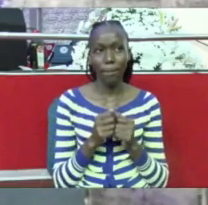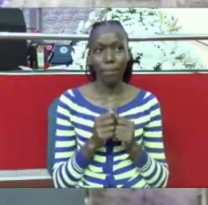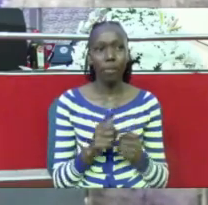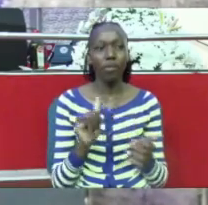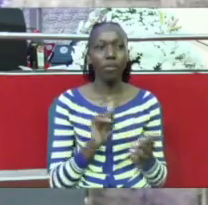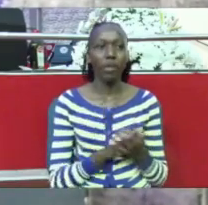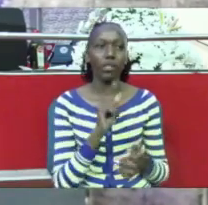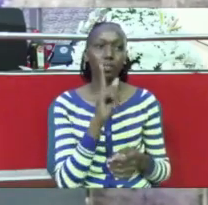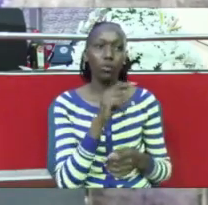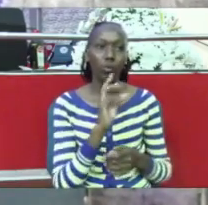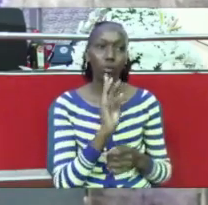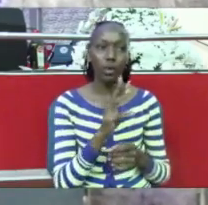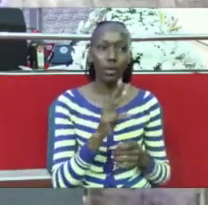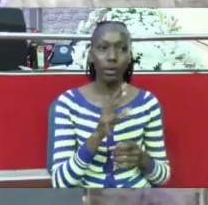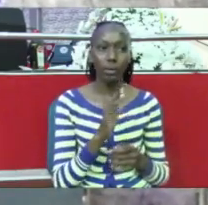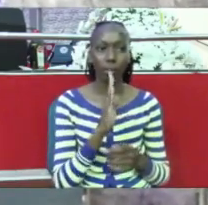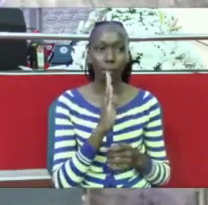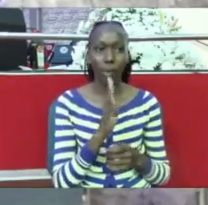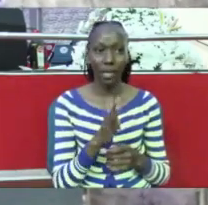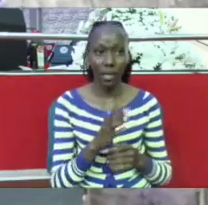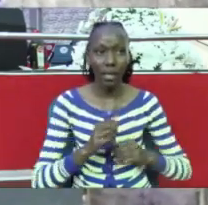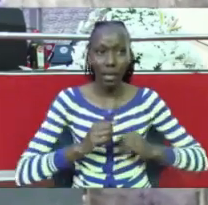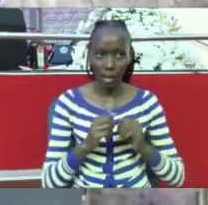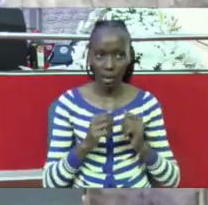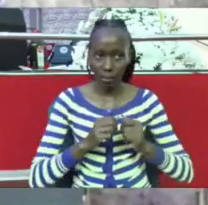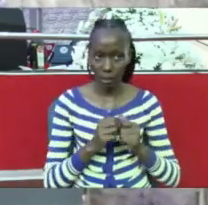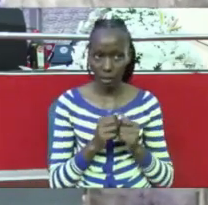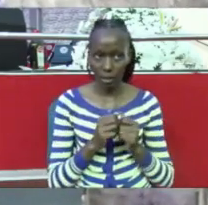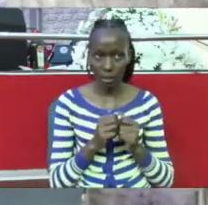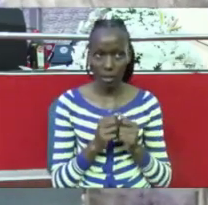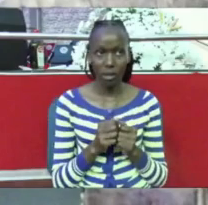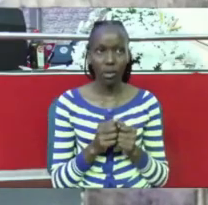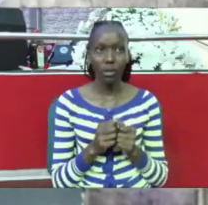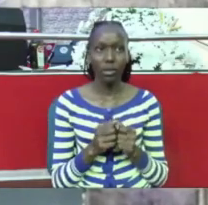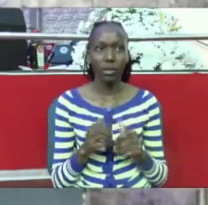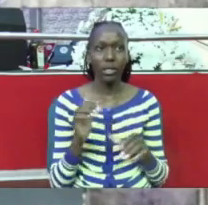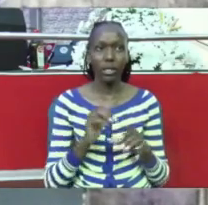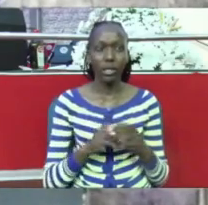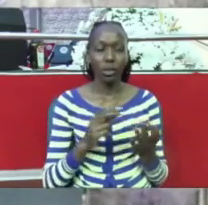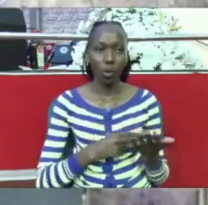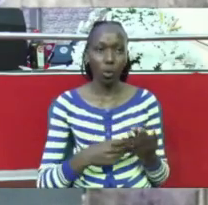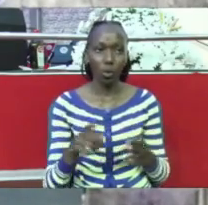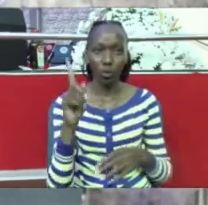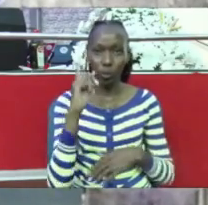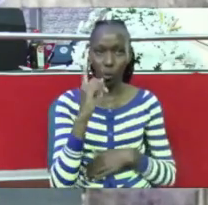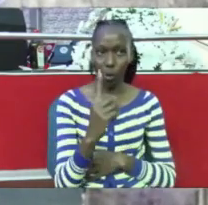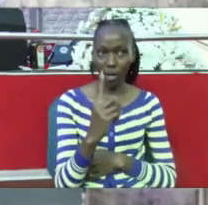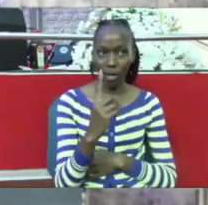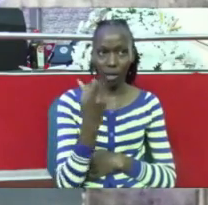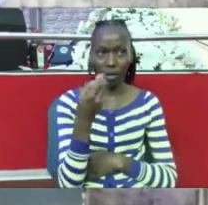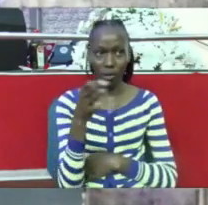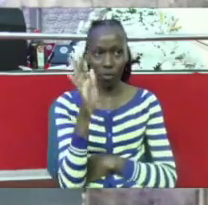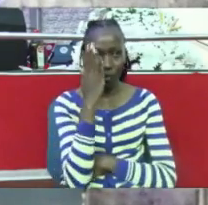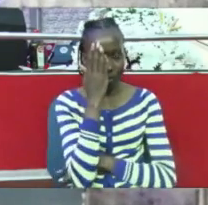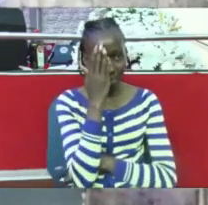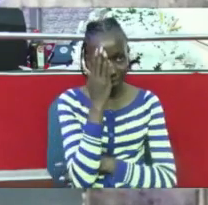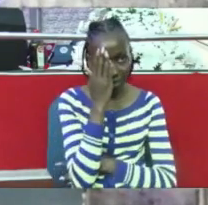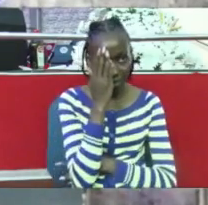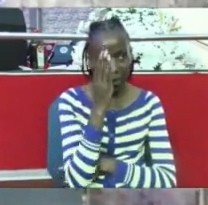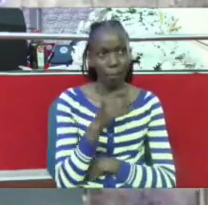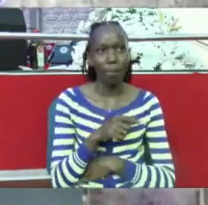be excited. Ya kwamba utakuwa umechangamshwa. In the Holy One of Israel. Kwa mtakatifu wa Israeli. You will